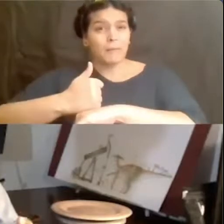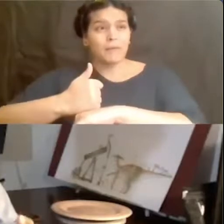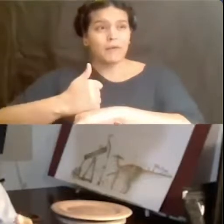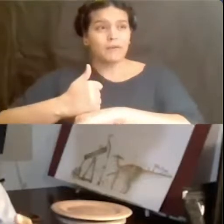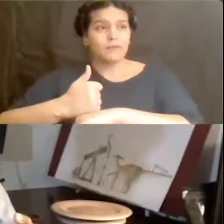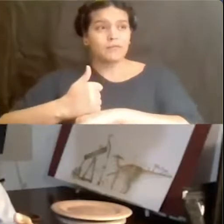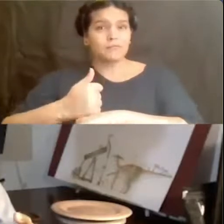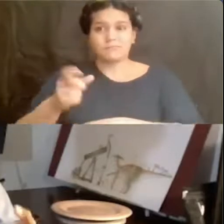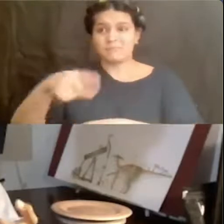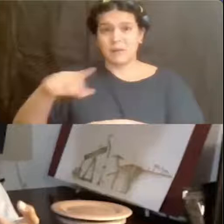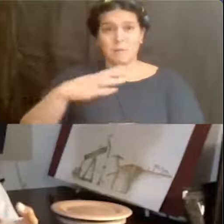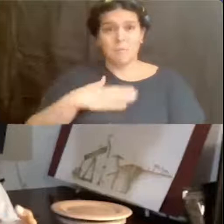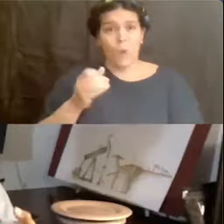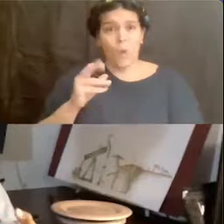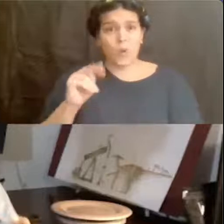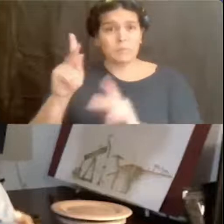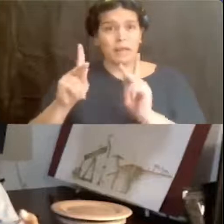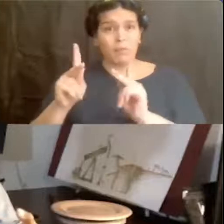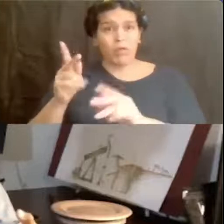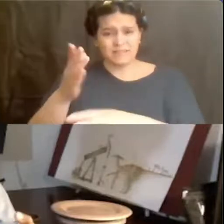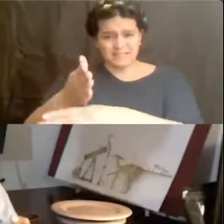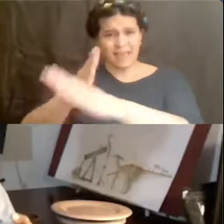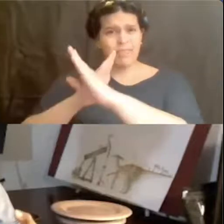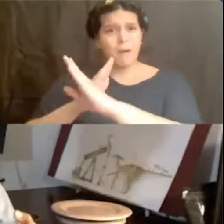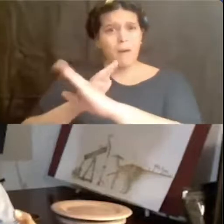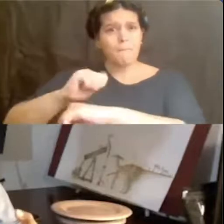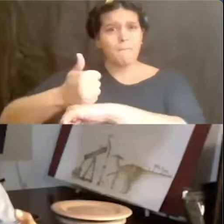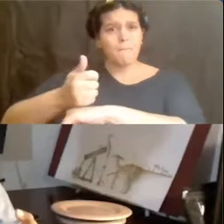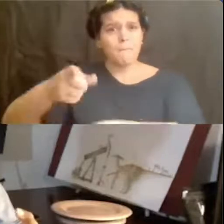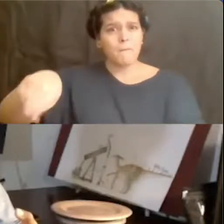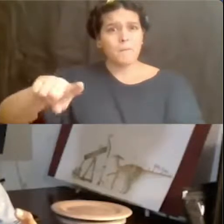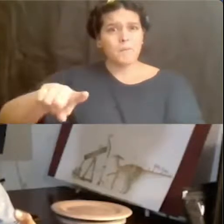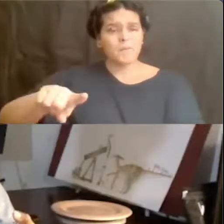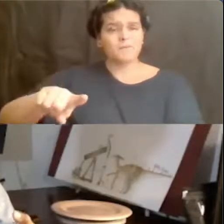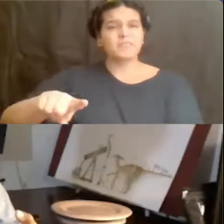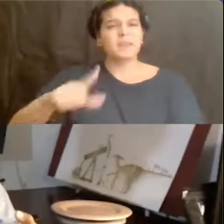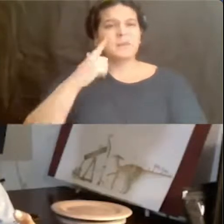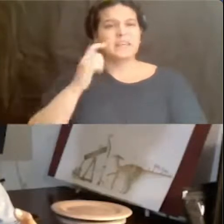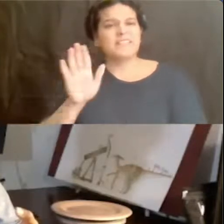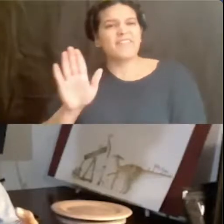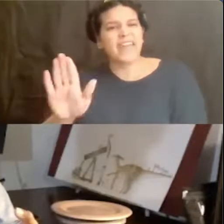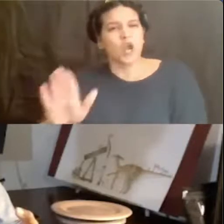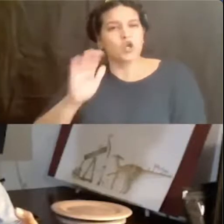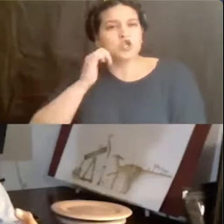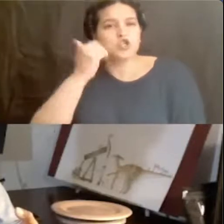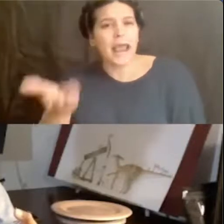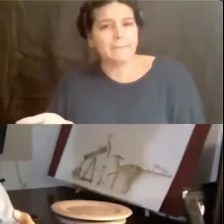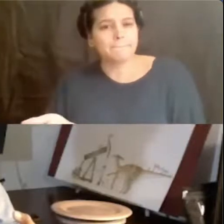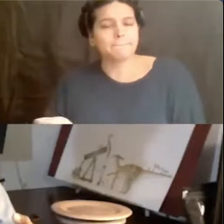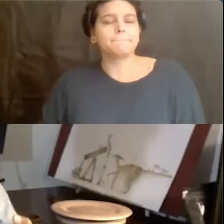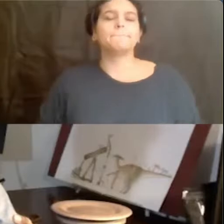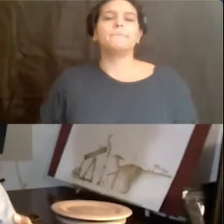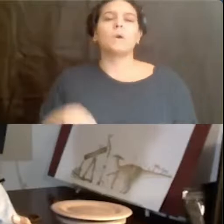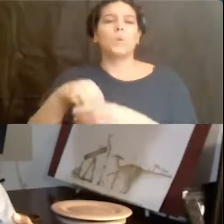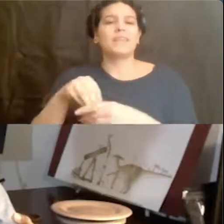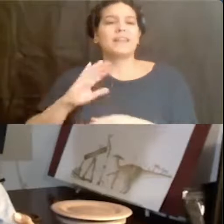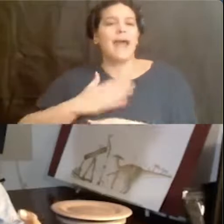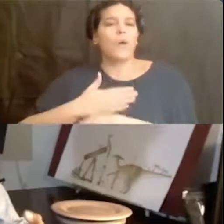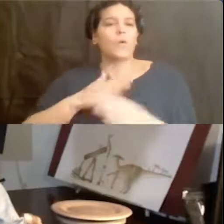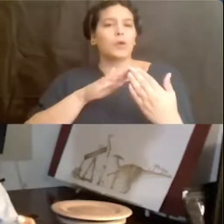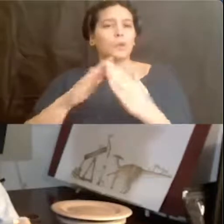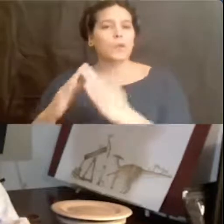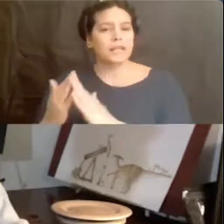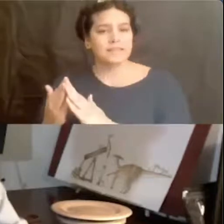of the shame that has been kind of, taught within our communities. And